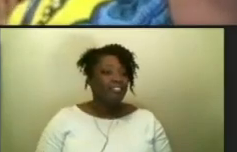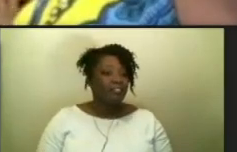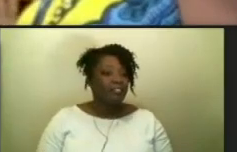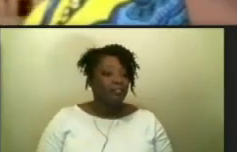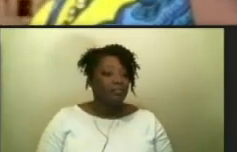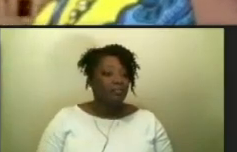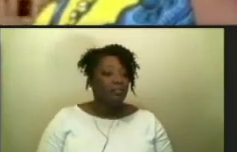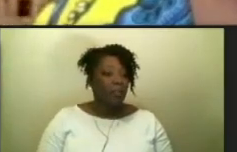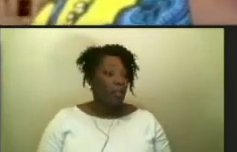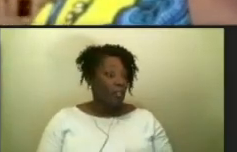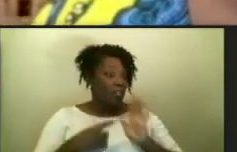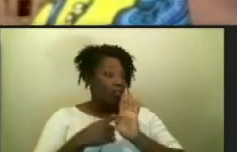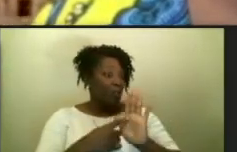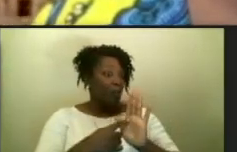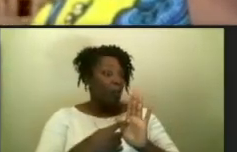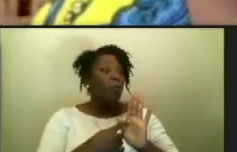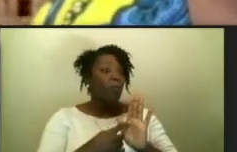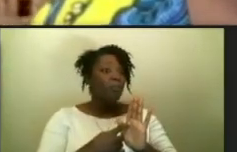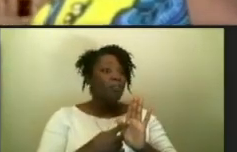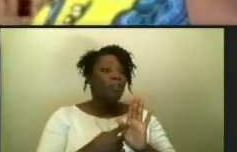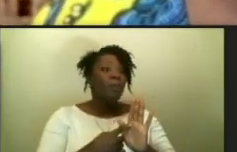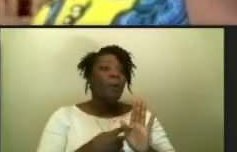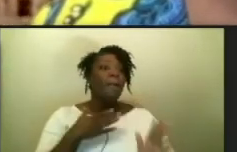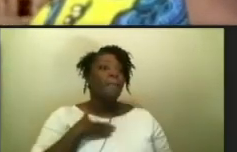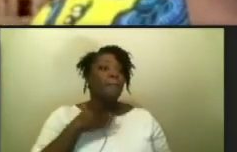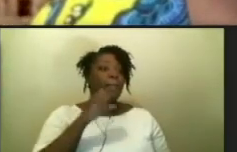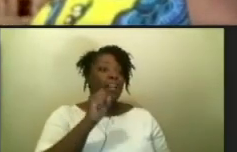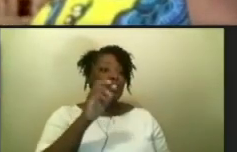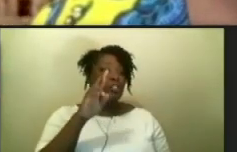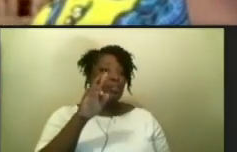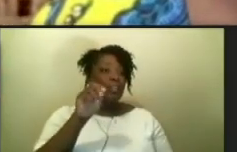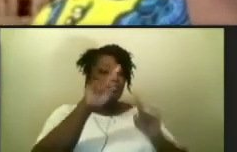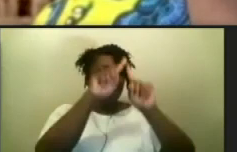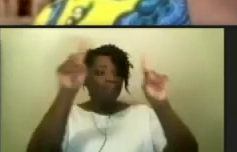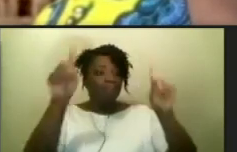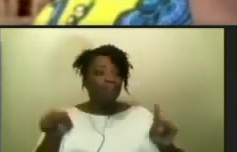the screen so we can dive into